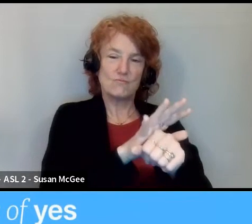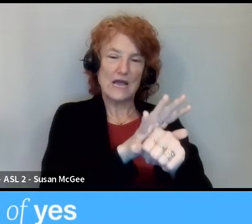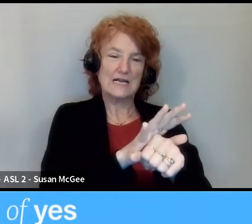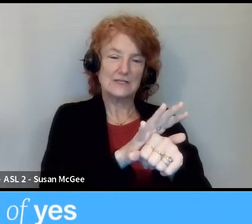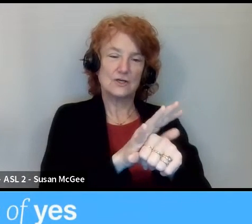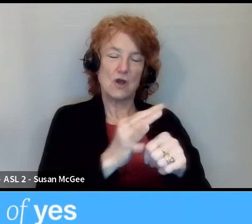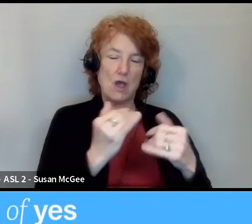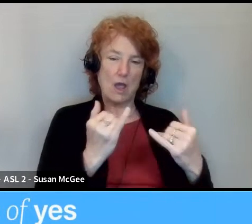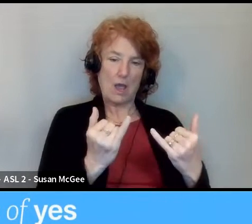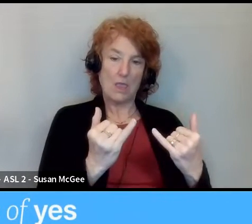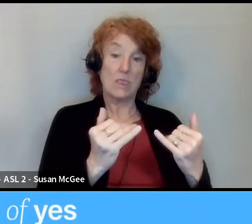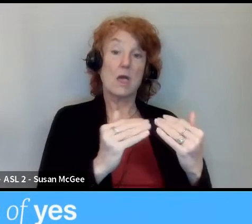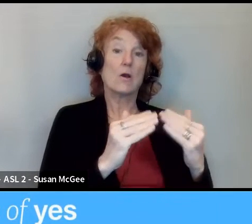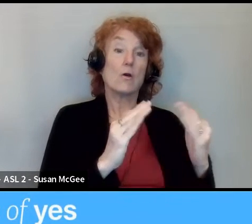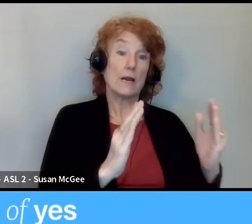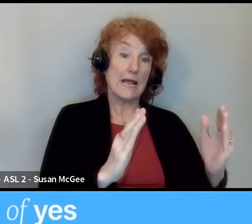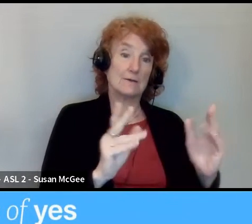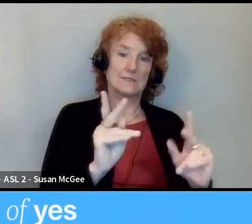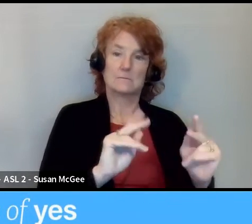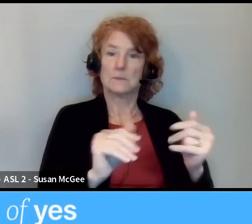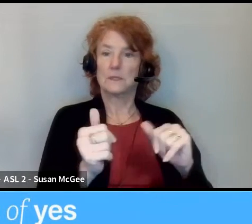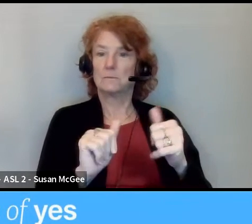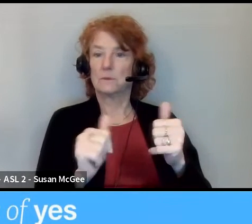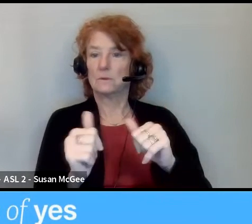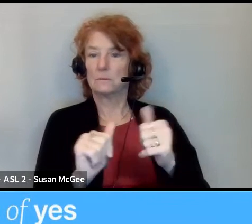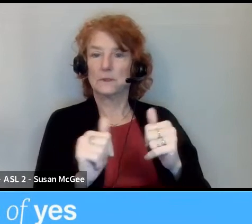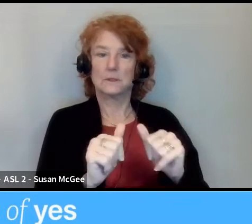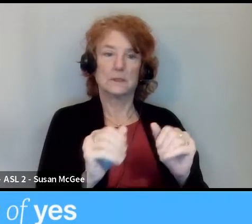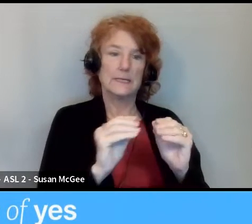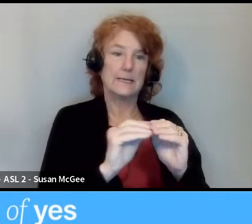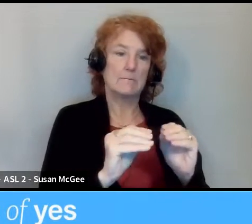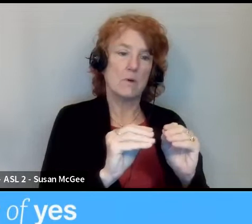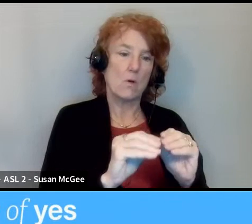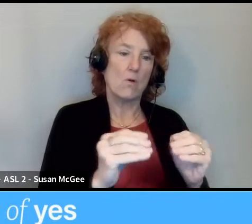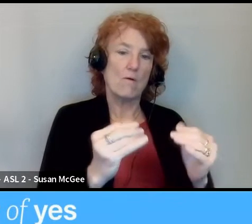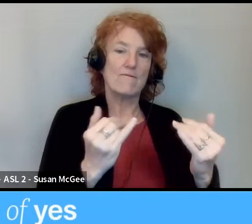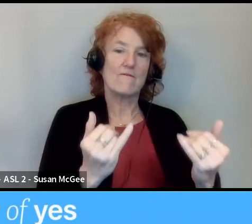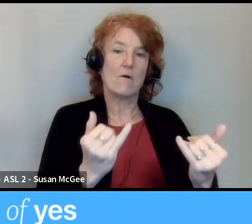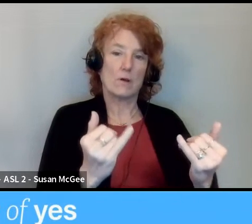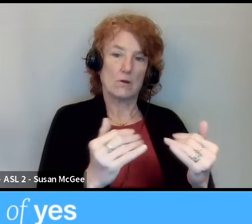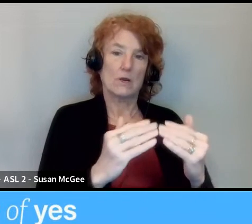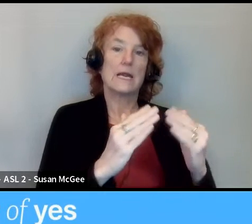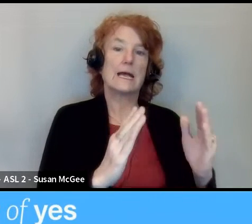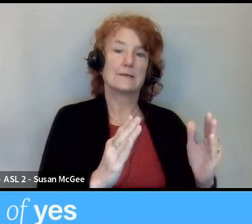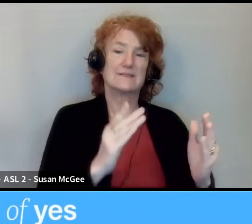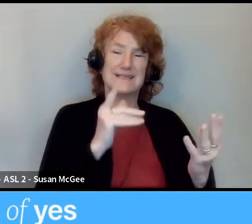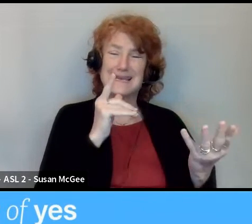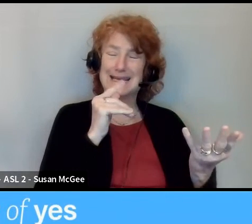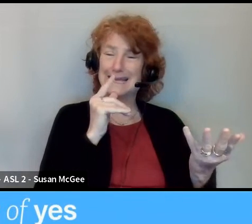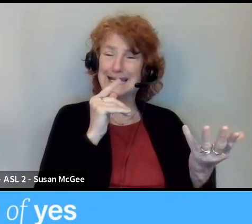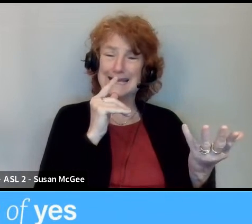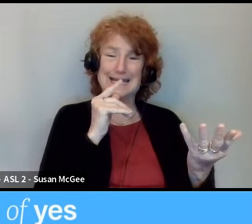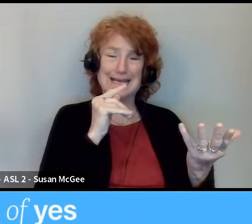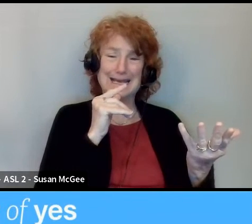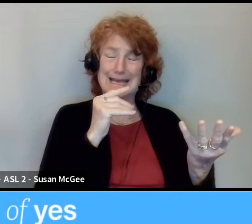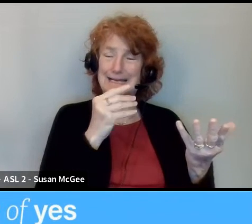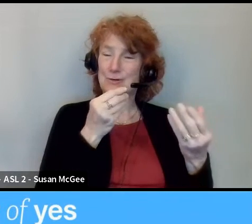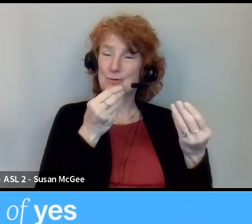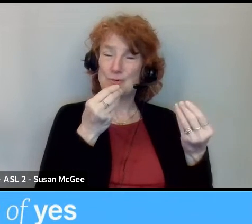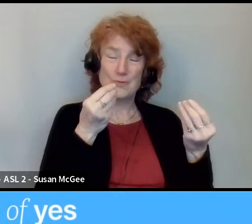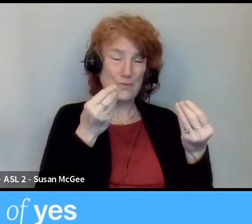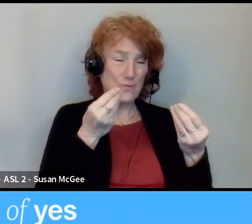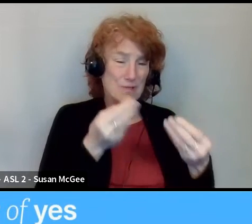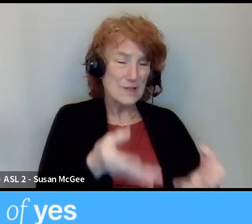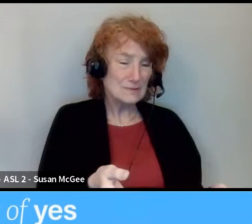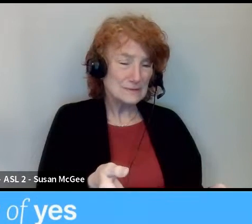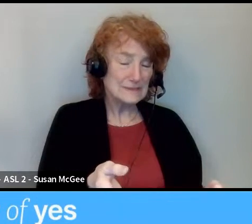stock. People would be competing more and more for the housing that exists. And, who loses out in a situation like that? It tends to be